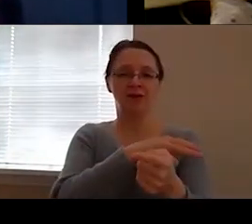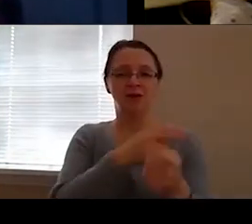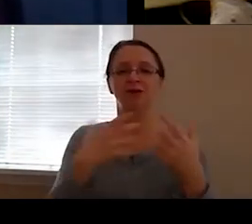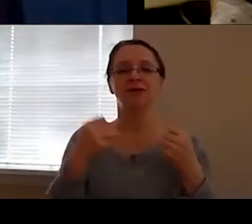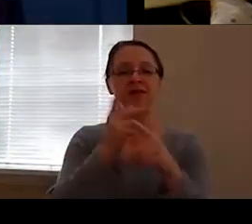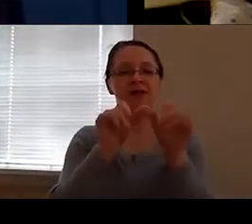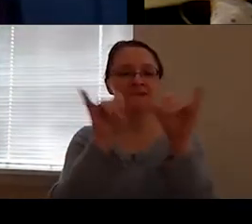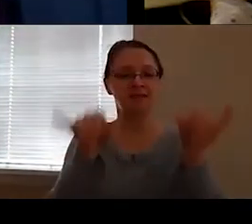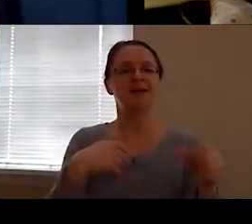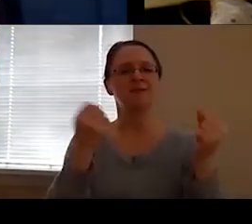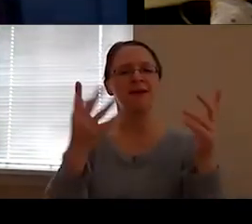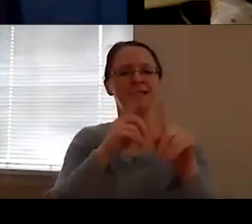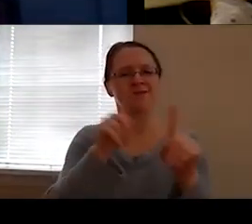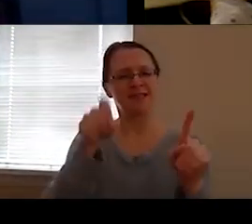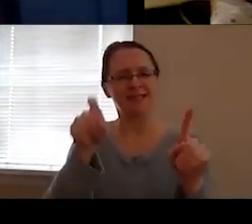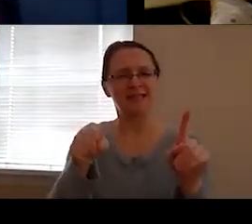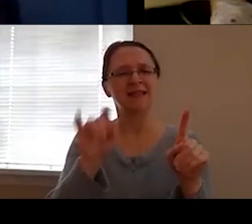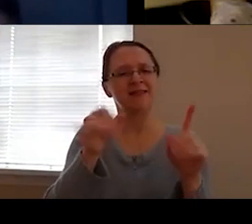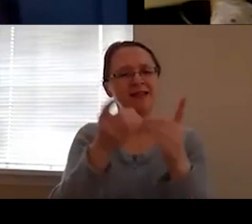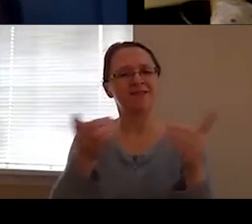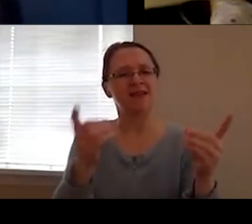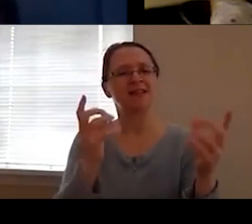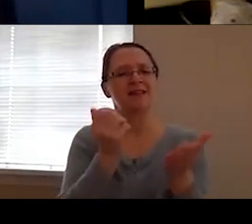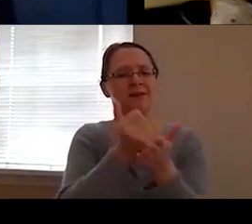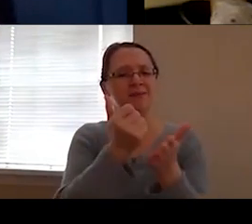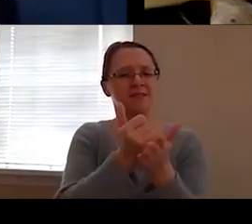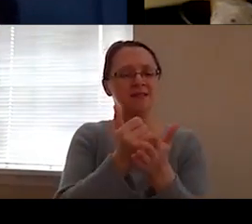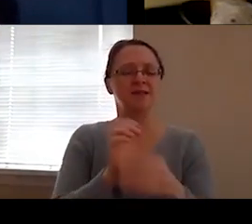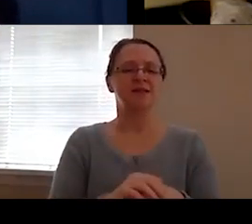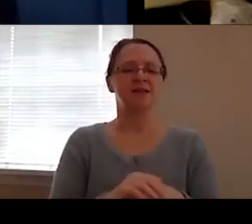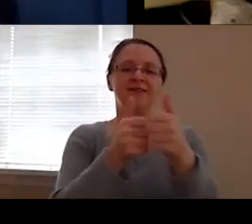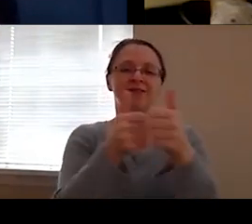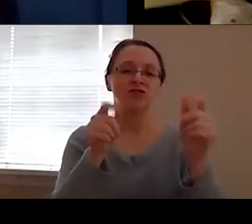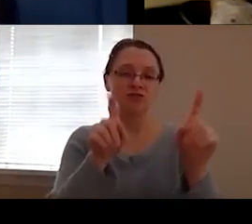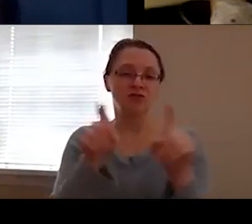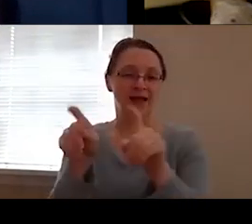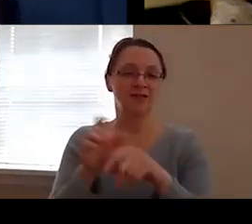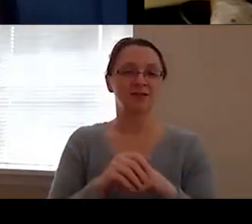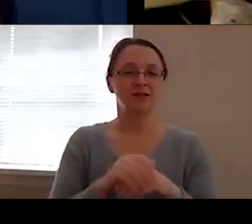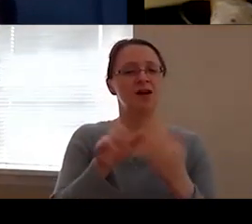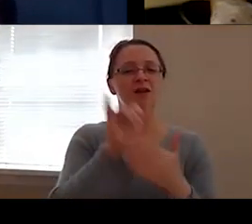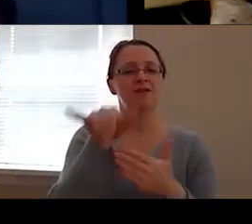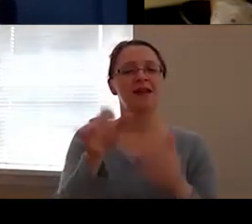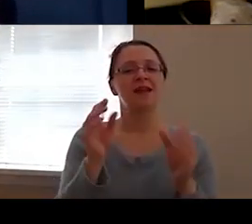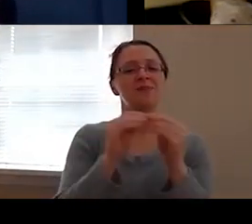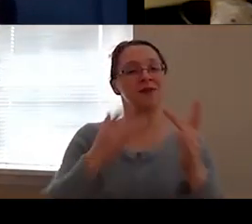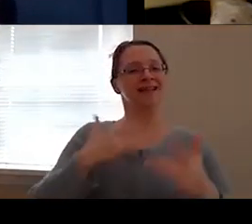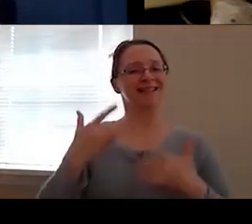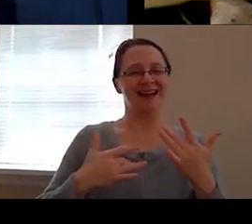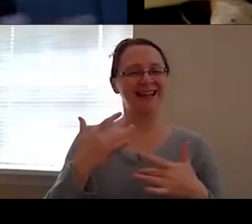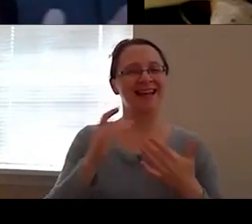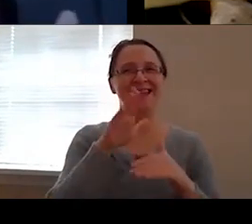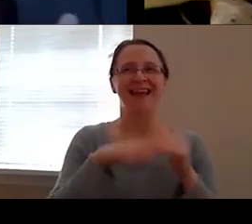system, not to mention like also pushing clinical trials to the home and doing virtual trials. So all of that is much more exciting